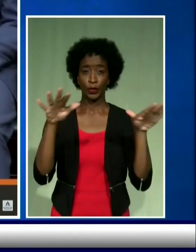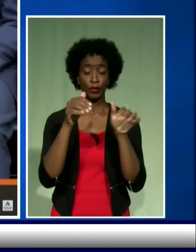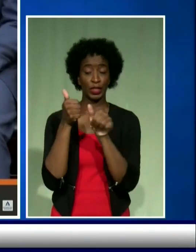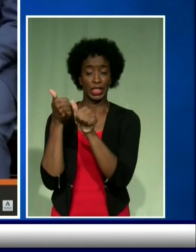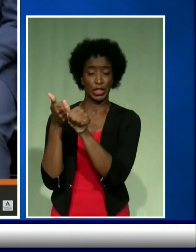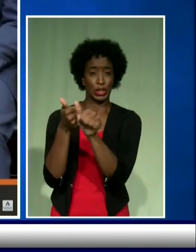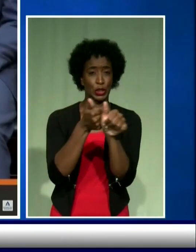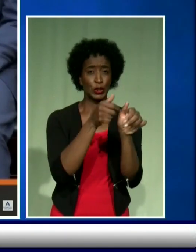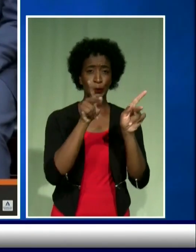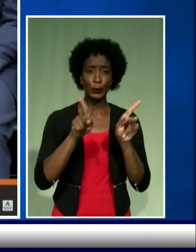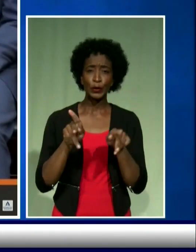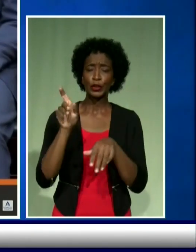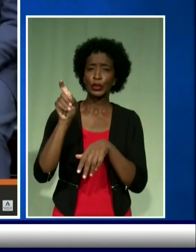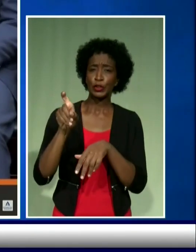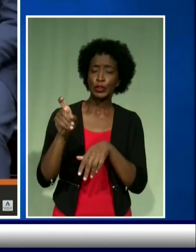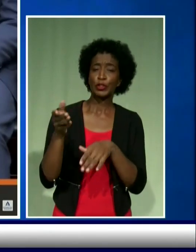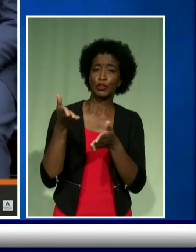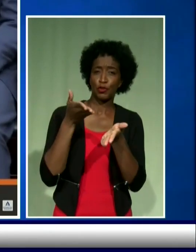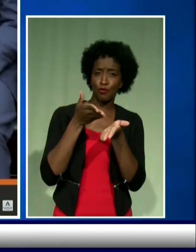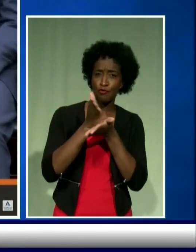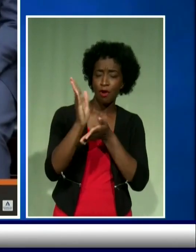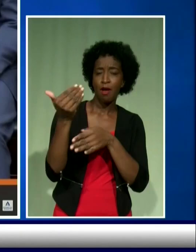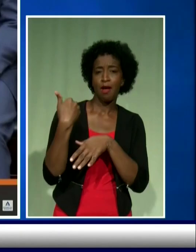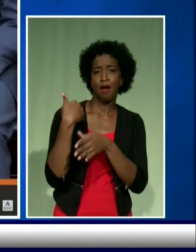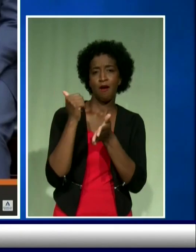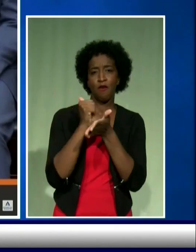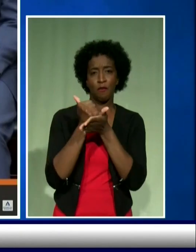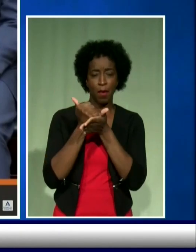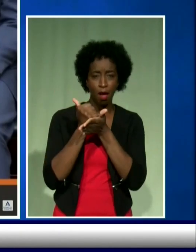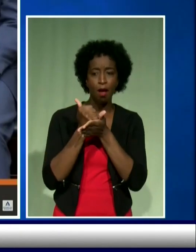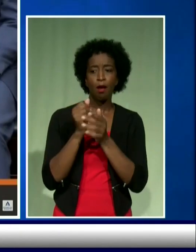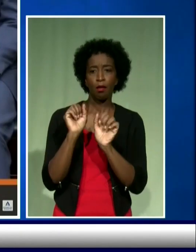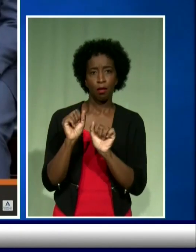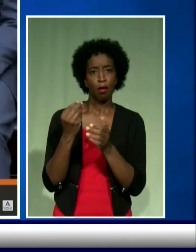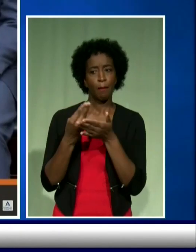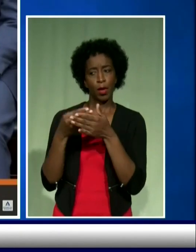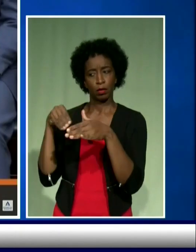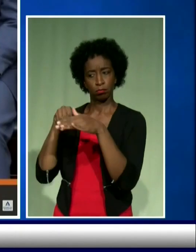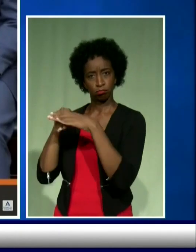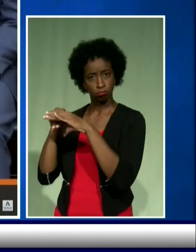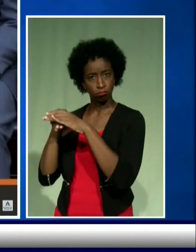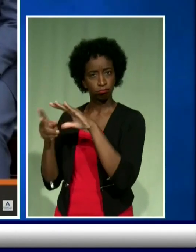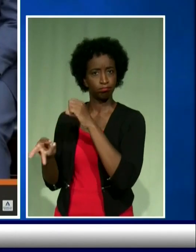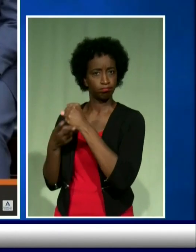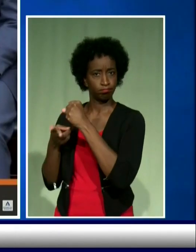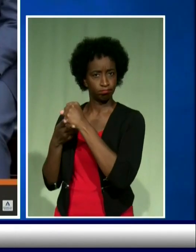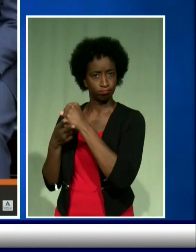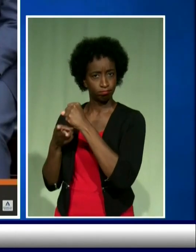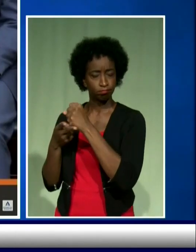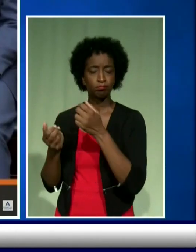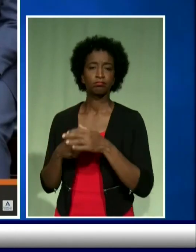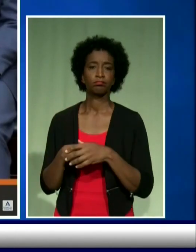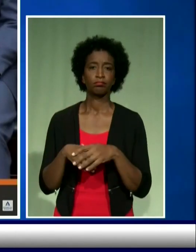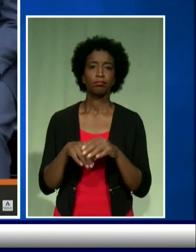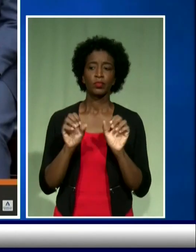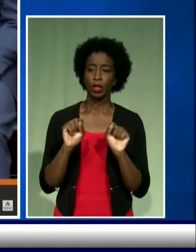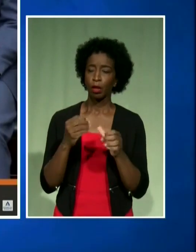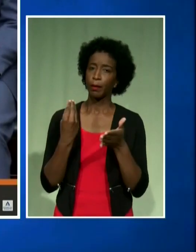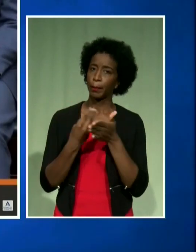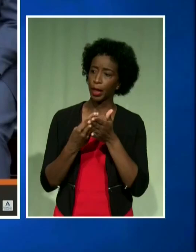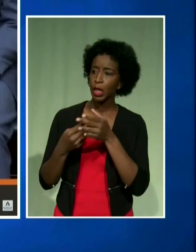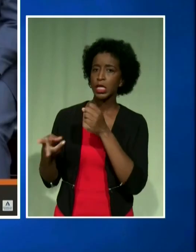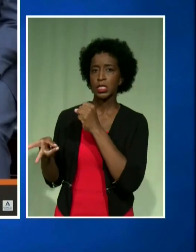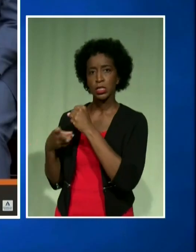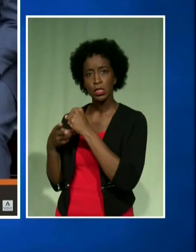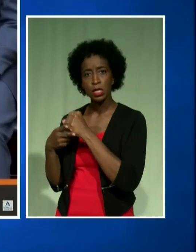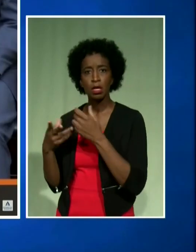account if they are to walk the streets without fear of crime, if they are to have the opportunity to save, if they are to have the opportunity to